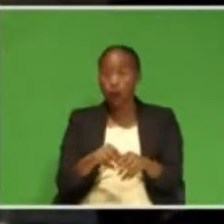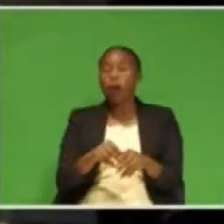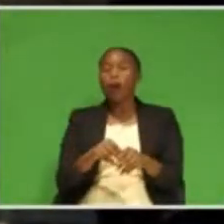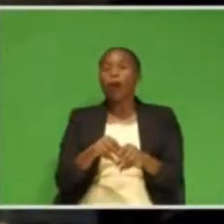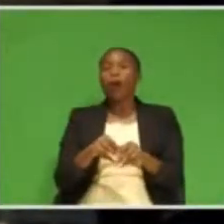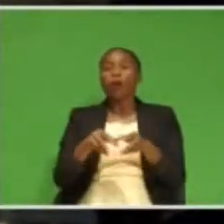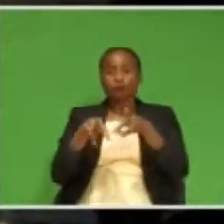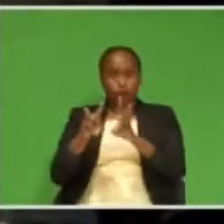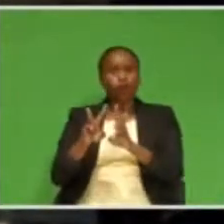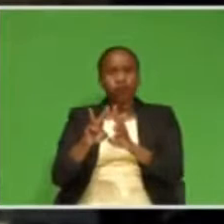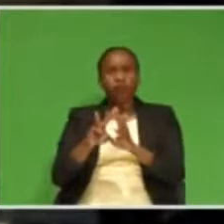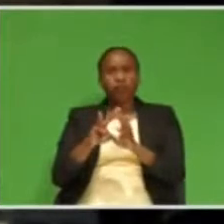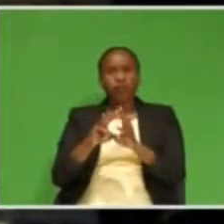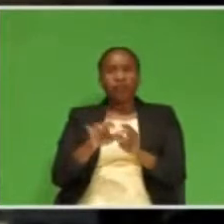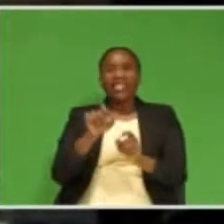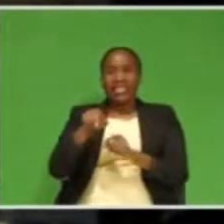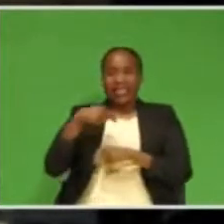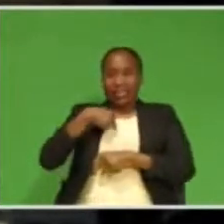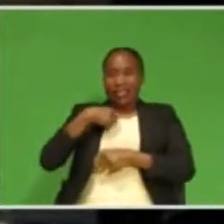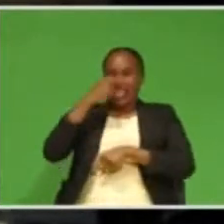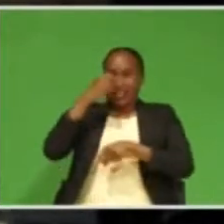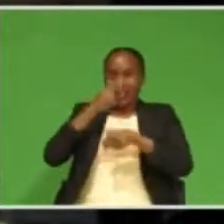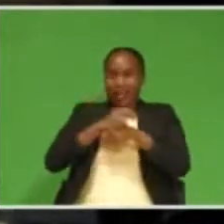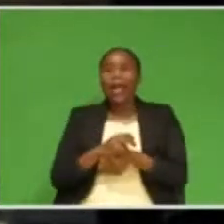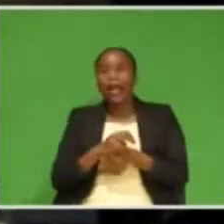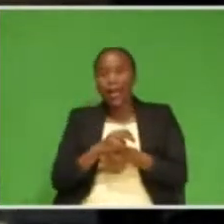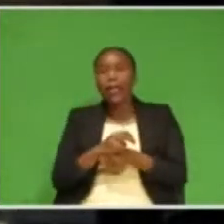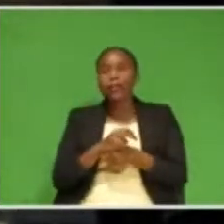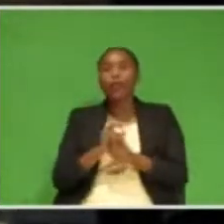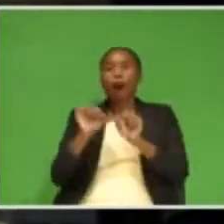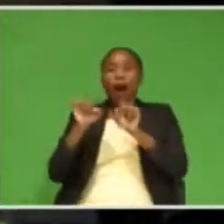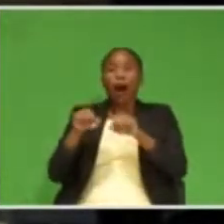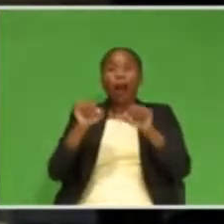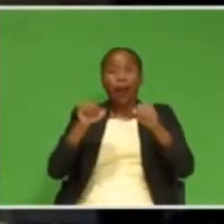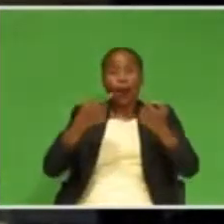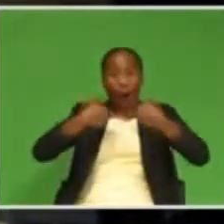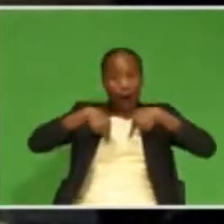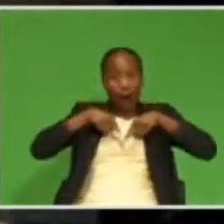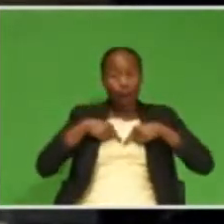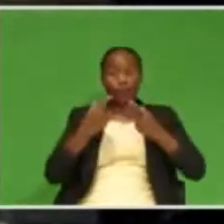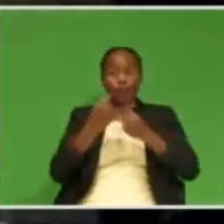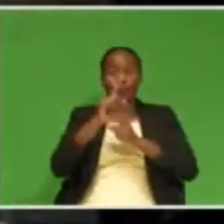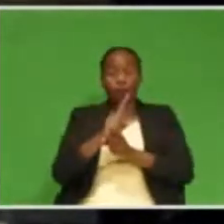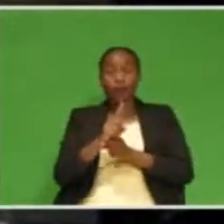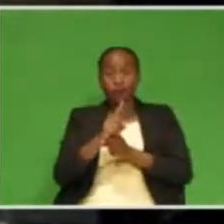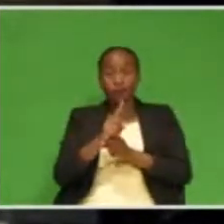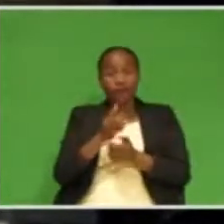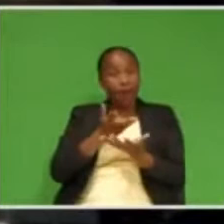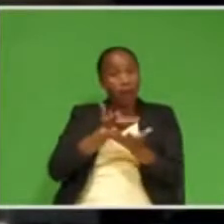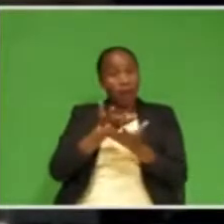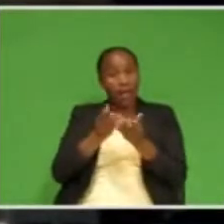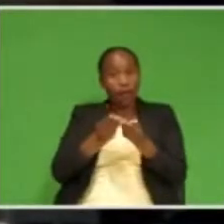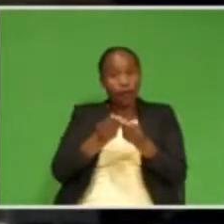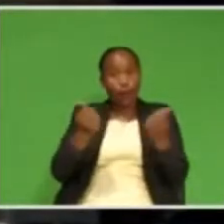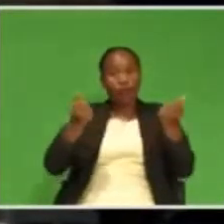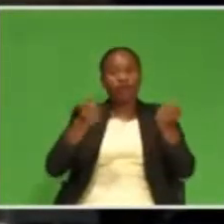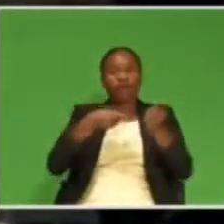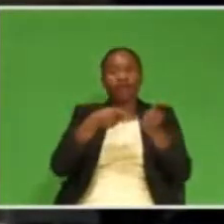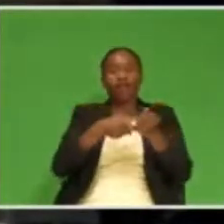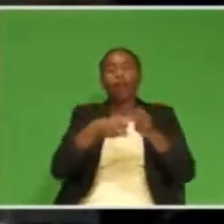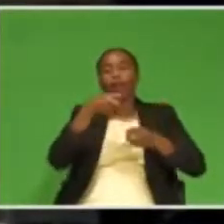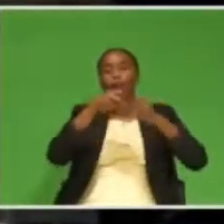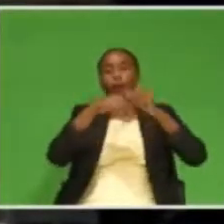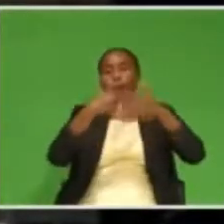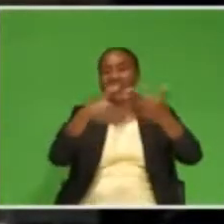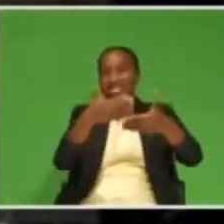instrument that I need to enable us to address this process. Hence, we